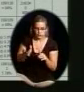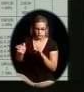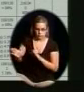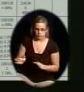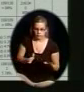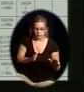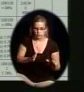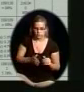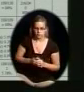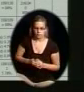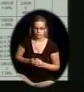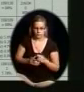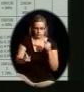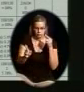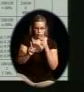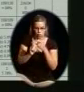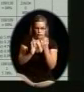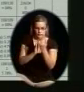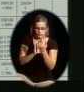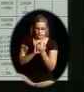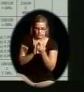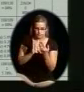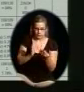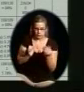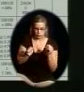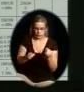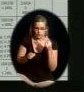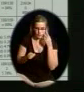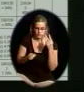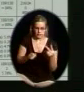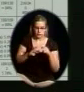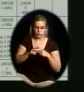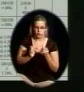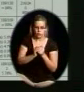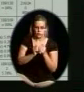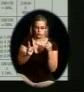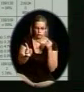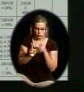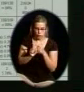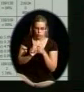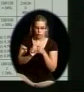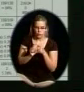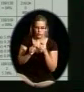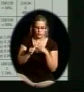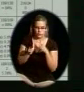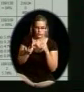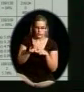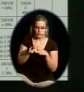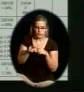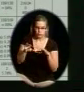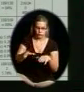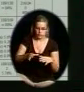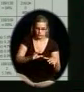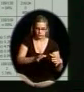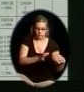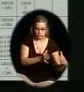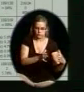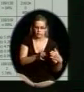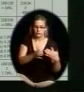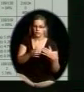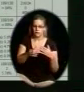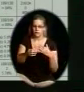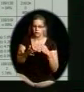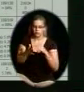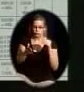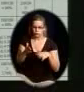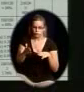plan. The goal is listed there, and you can see we start with the goal and then we break it down to the objective and then the outcome. Student learning